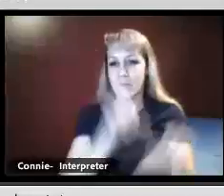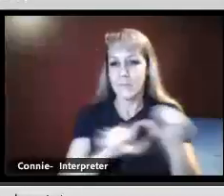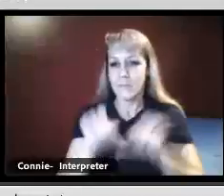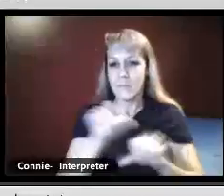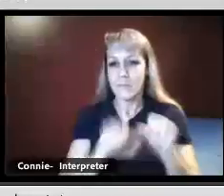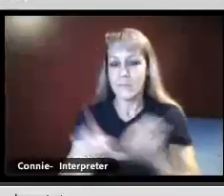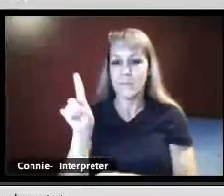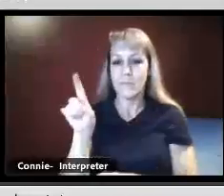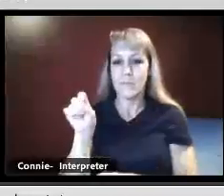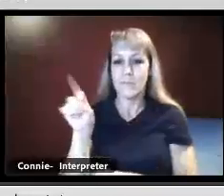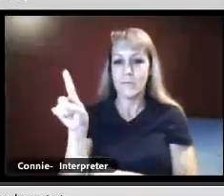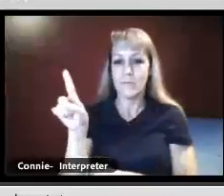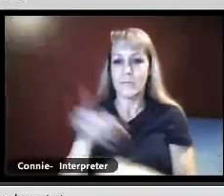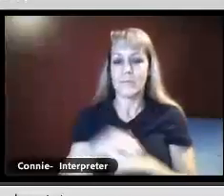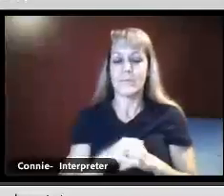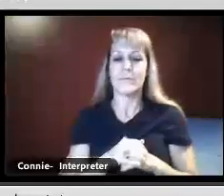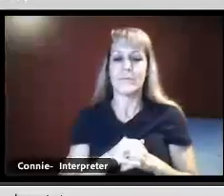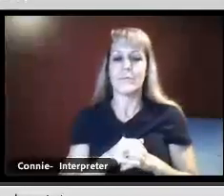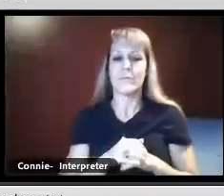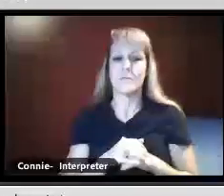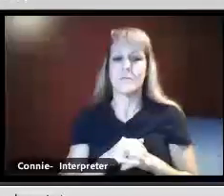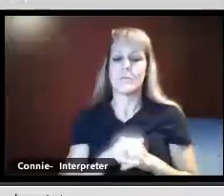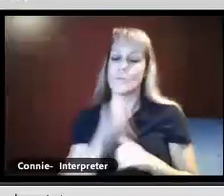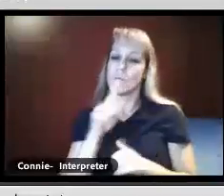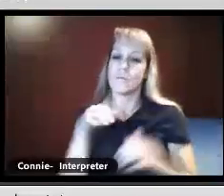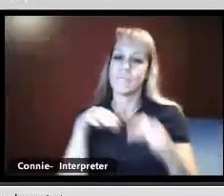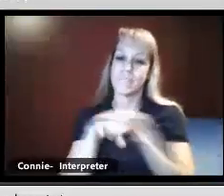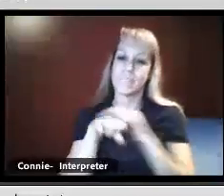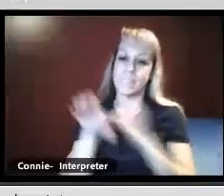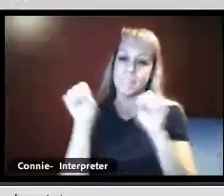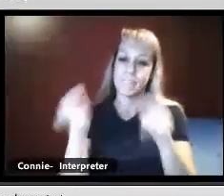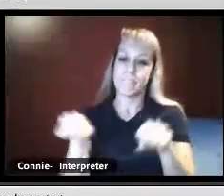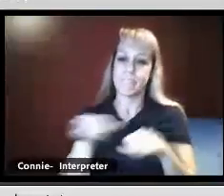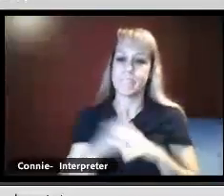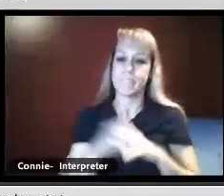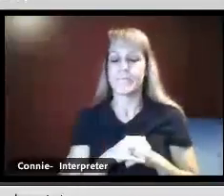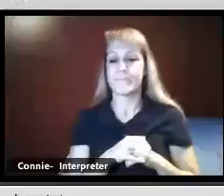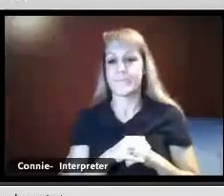101 seems very accessible to me.